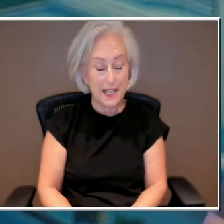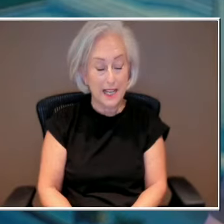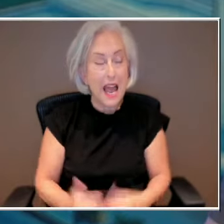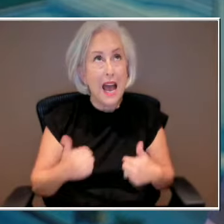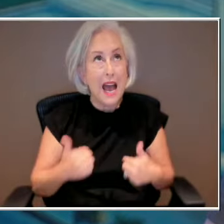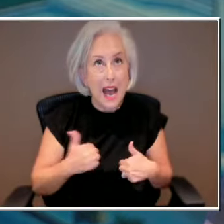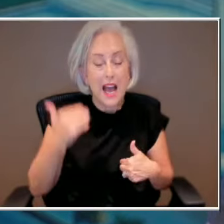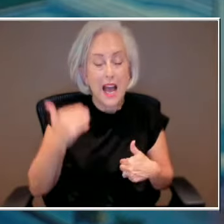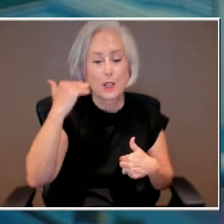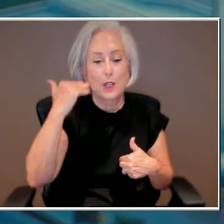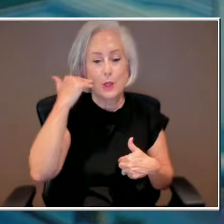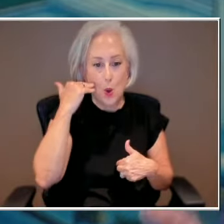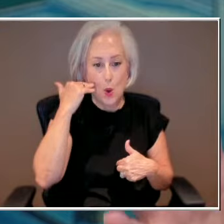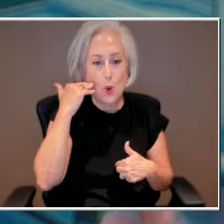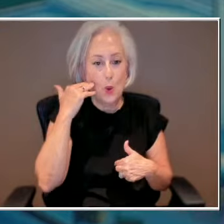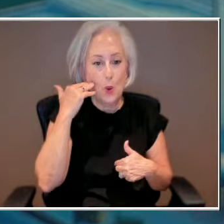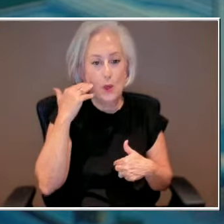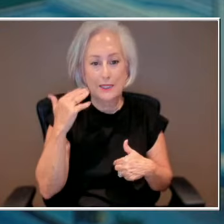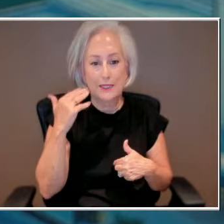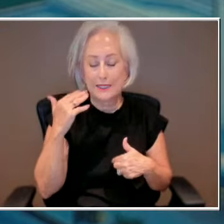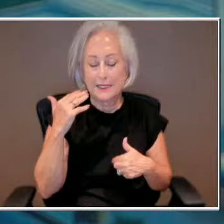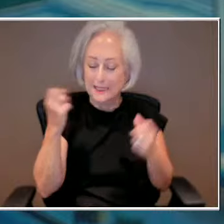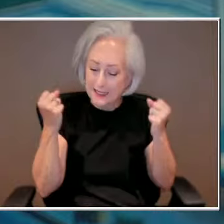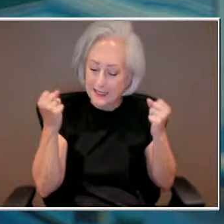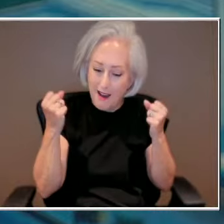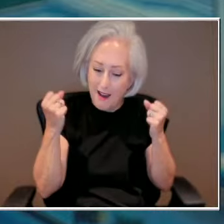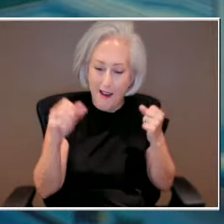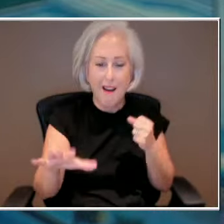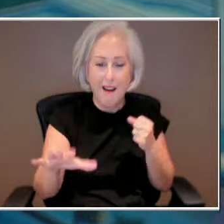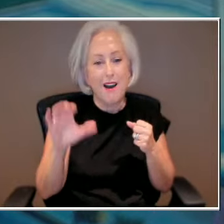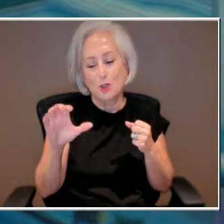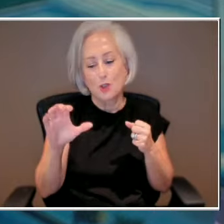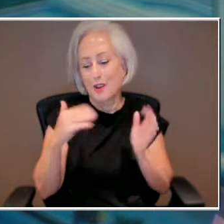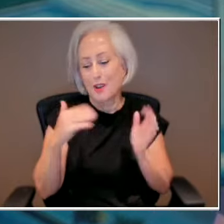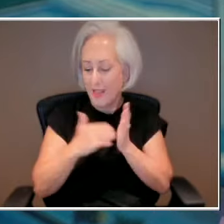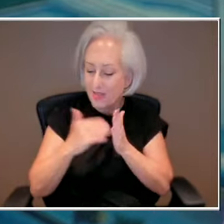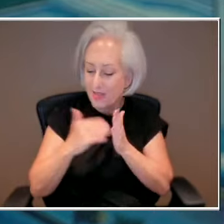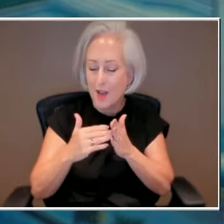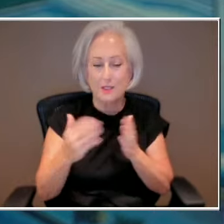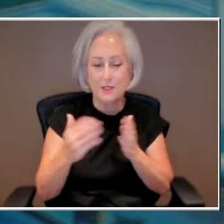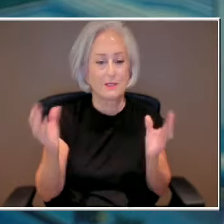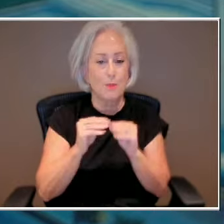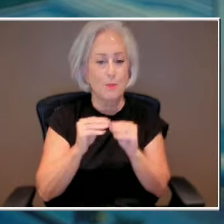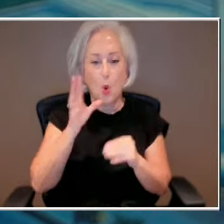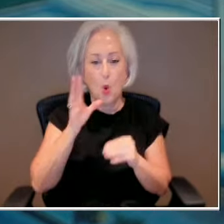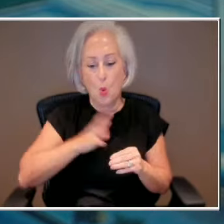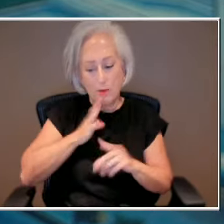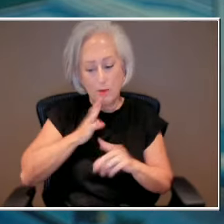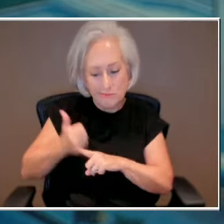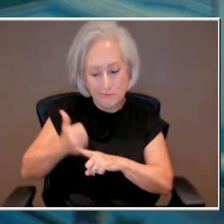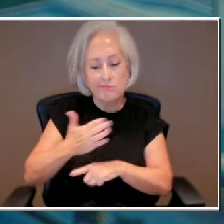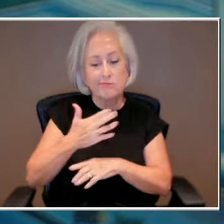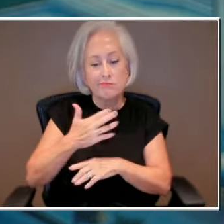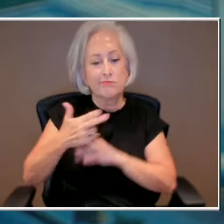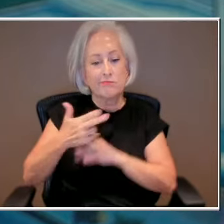are hundreds and thousands of more women being diagnosed with breast cancer, and it's a women's dominated disease.